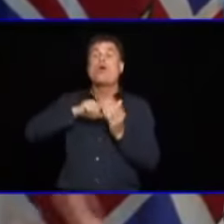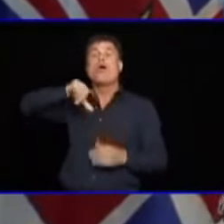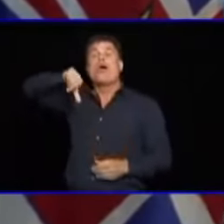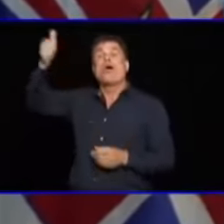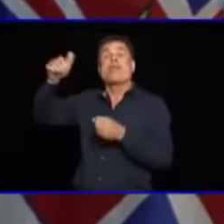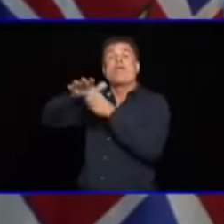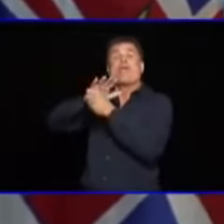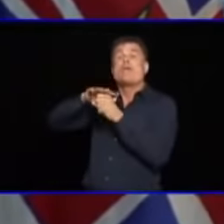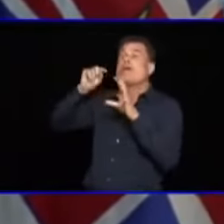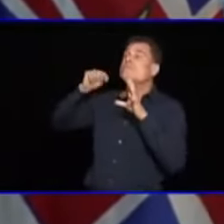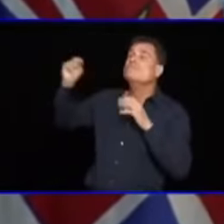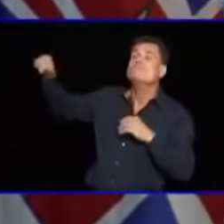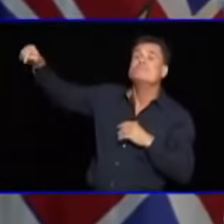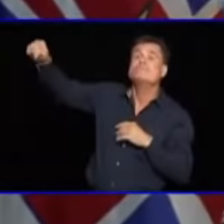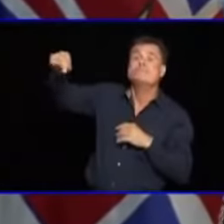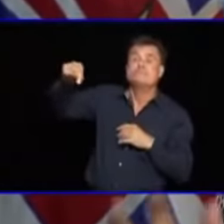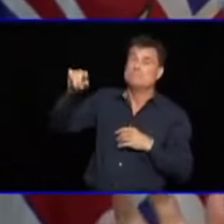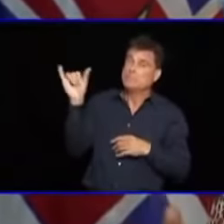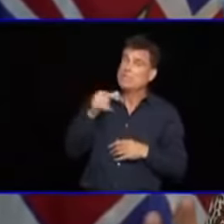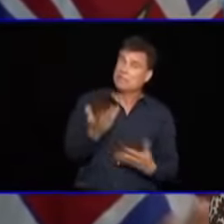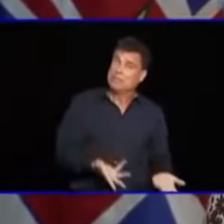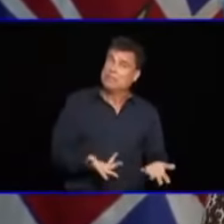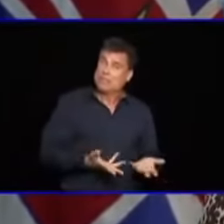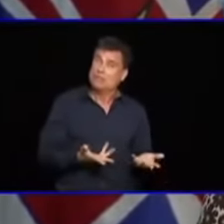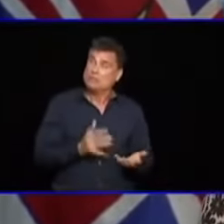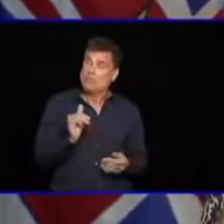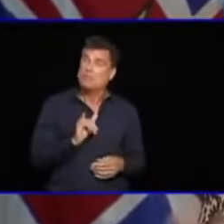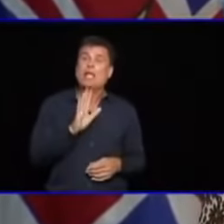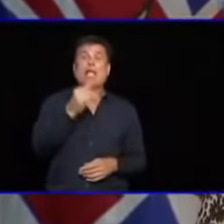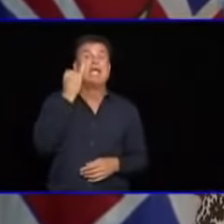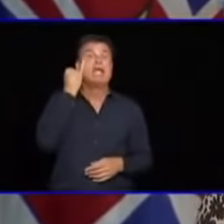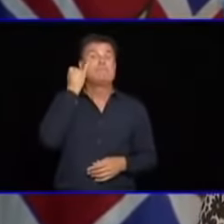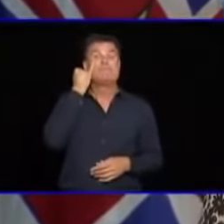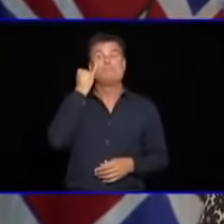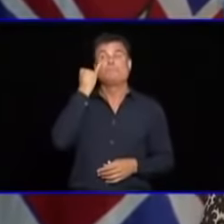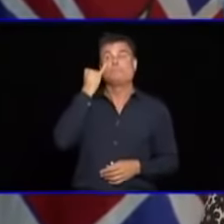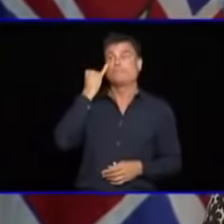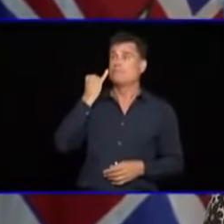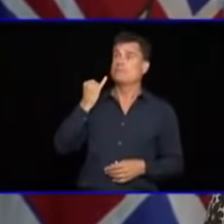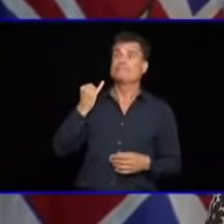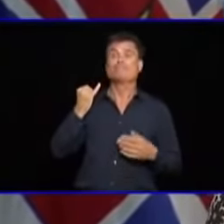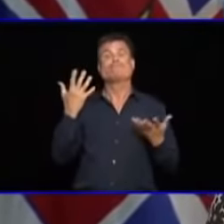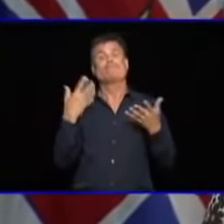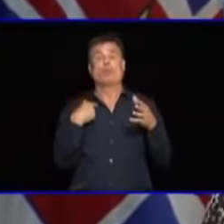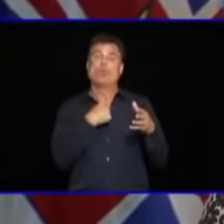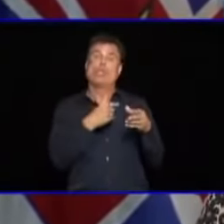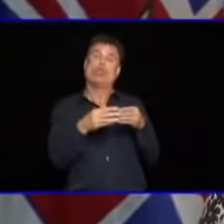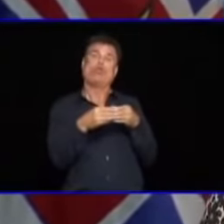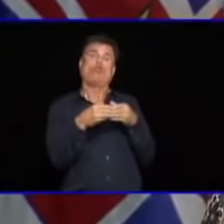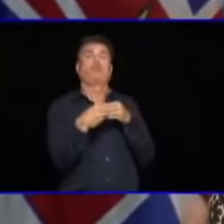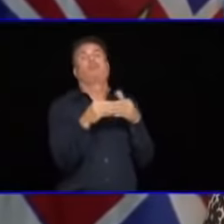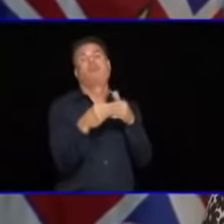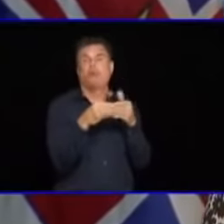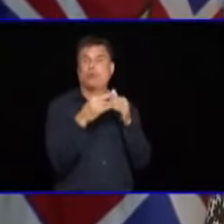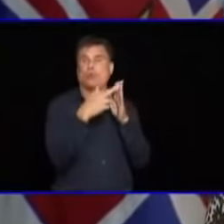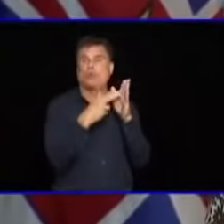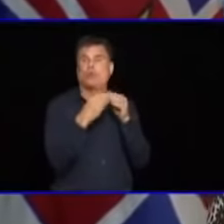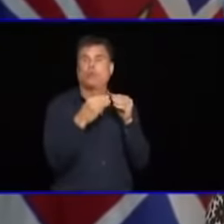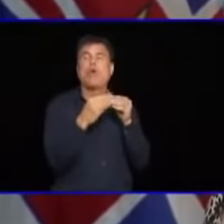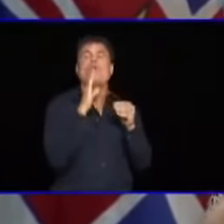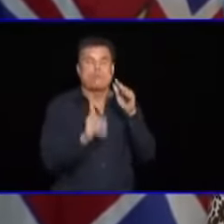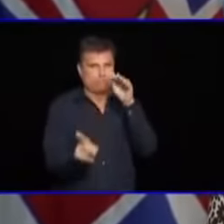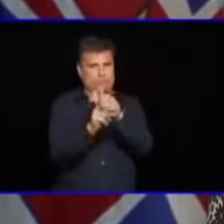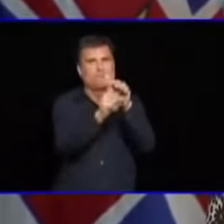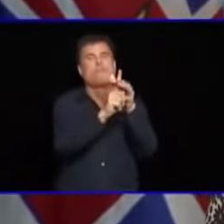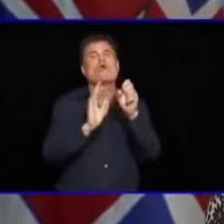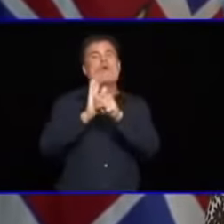some other jurisdictions, and certainly here, when those measures are being are not in place, that